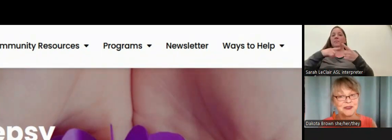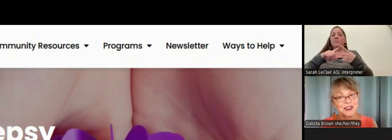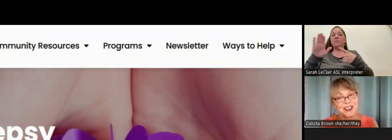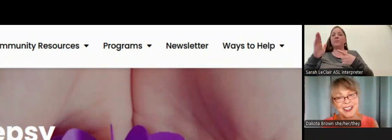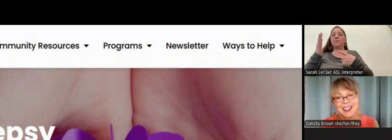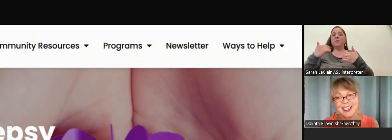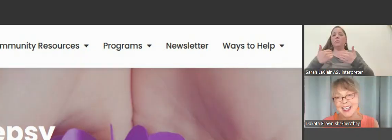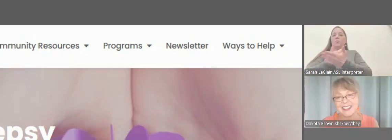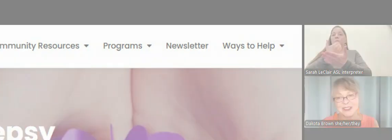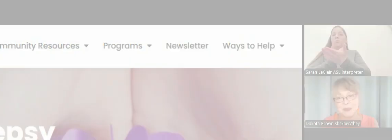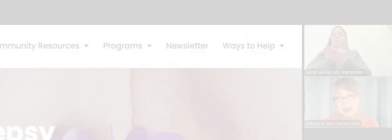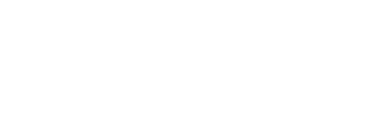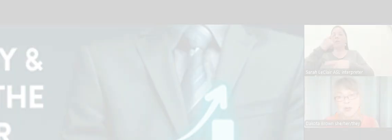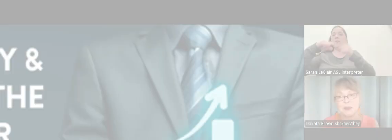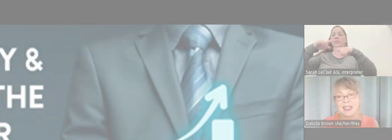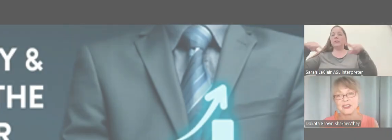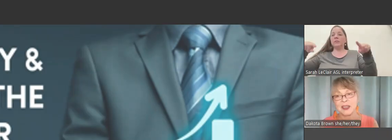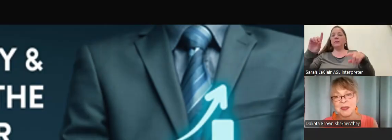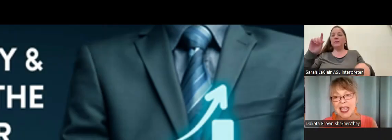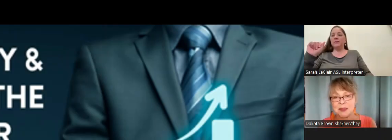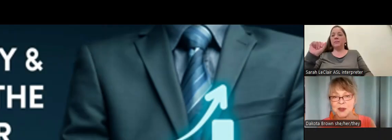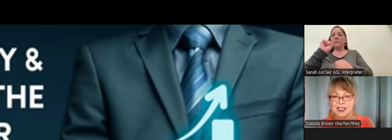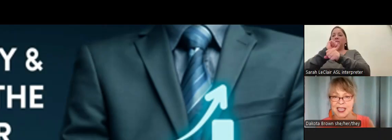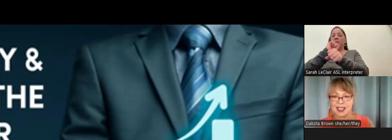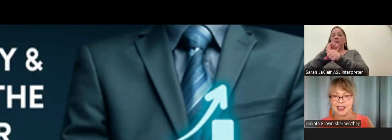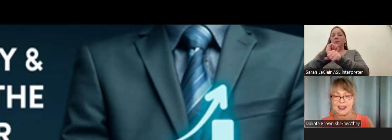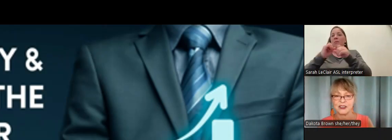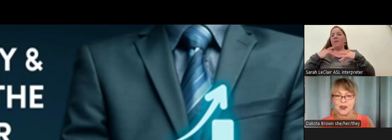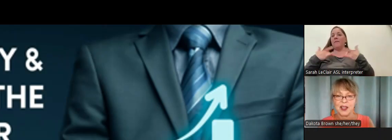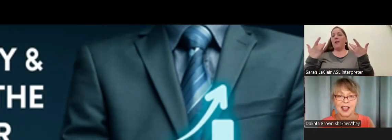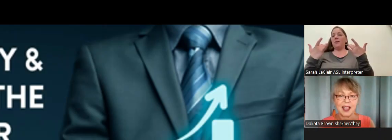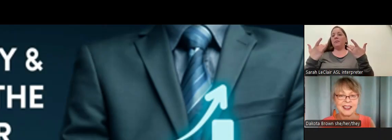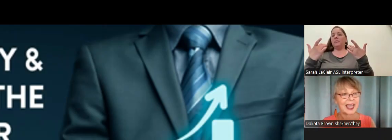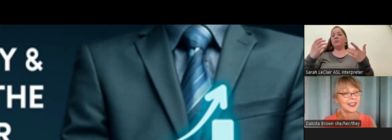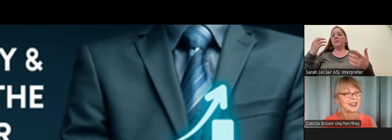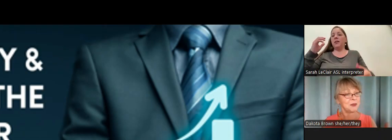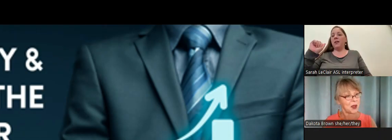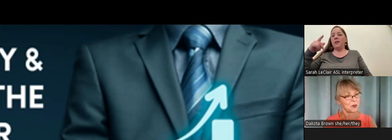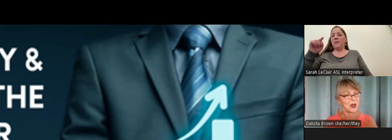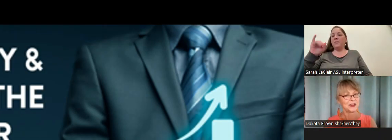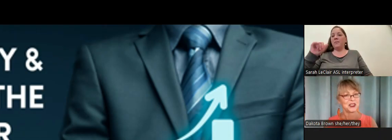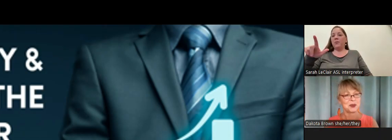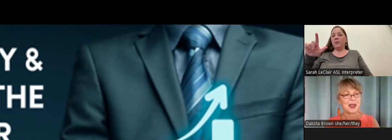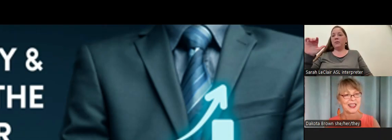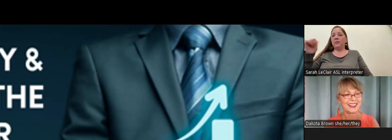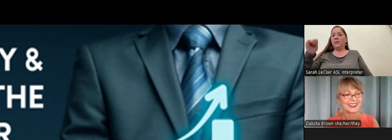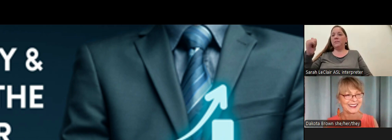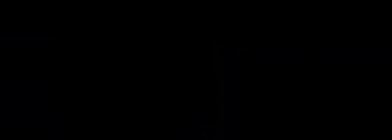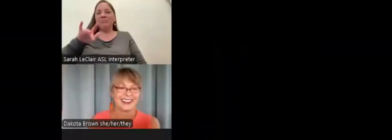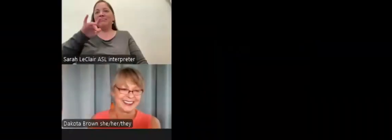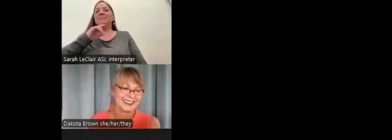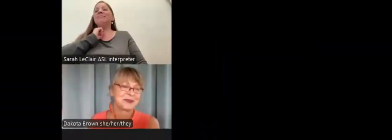upcoming Neurodiversity Disability Workplace Summit, April 10th. So, Natalie, boom, why don't you jump back